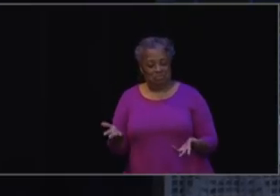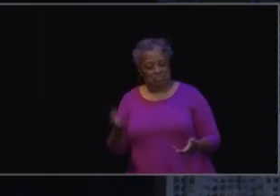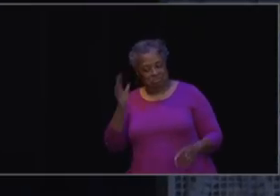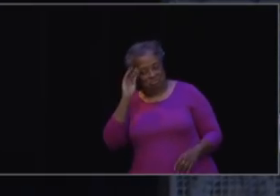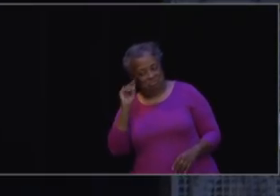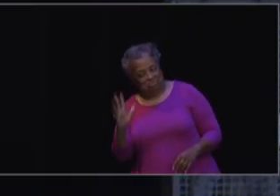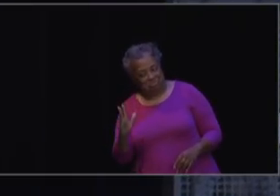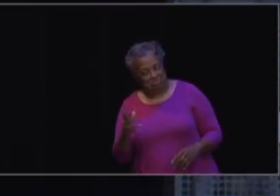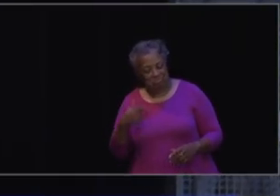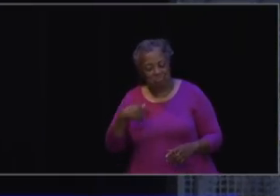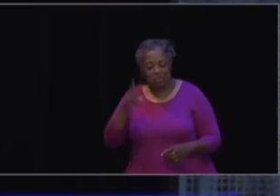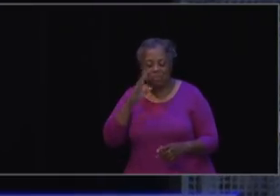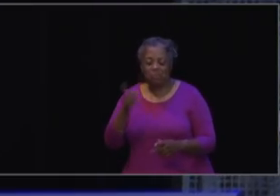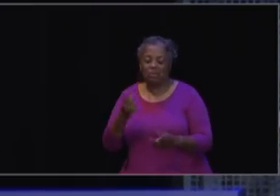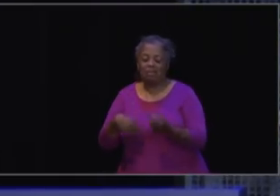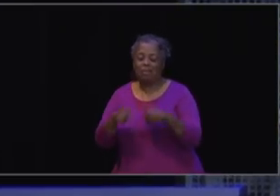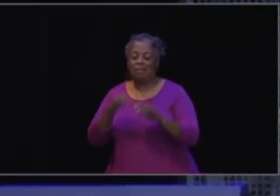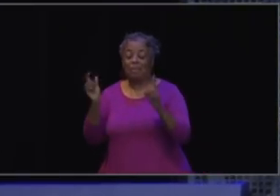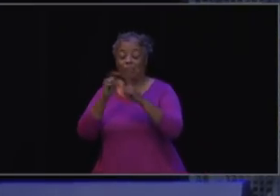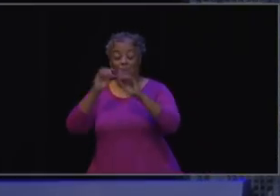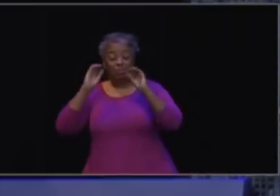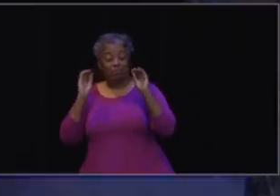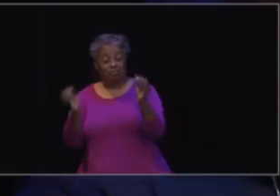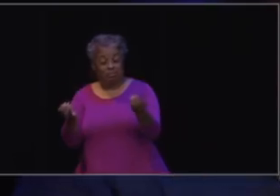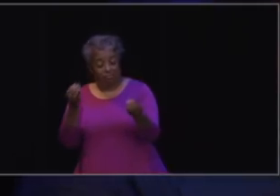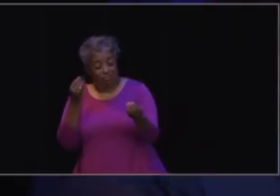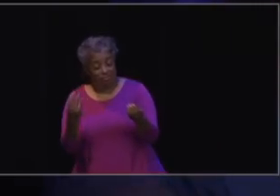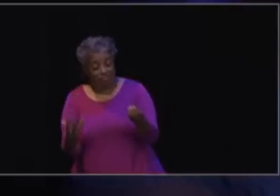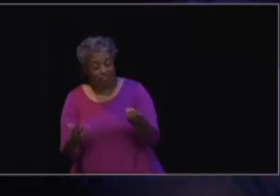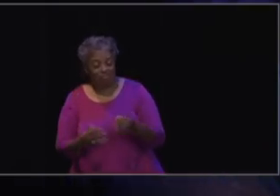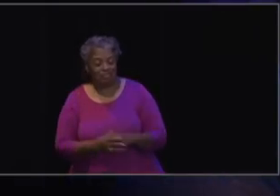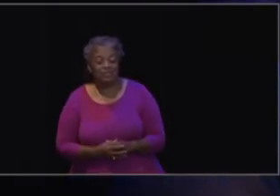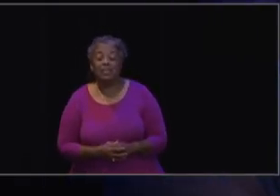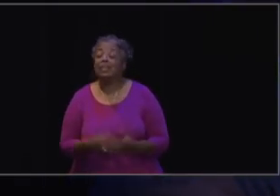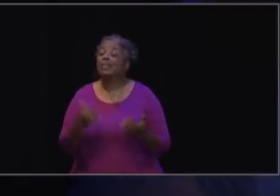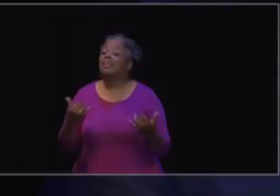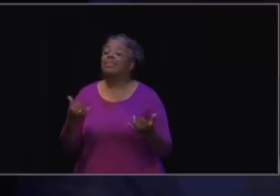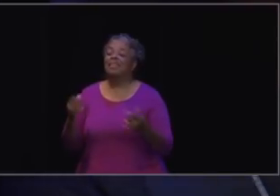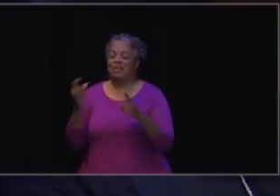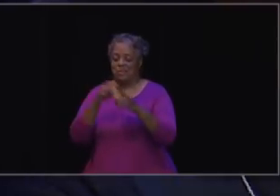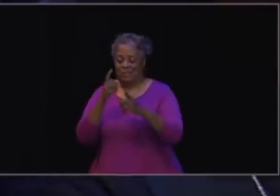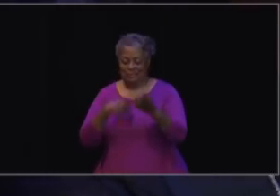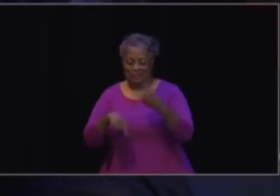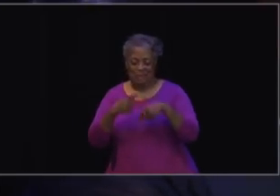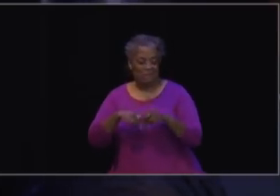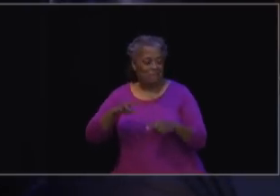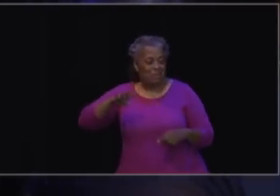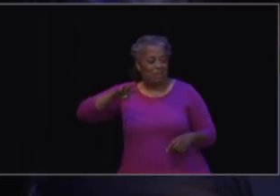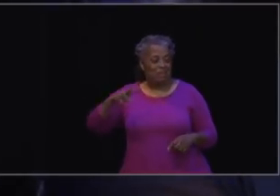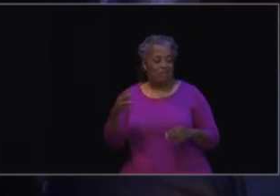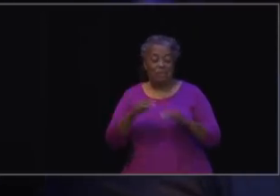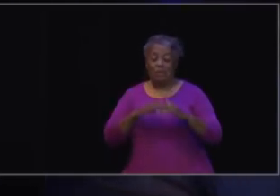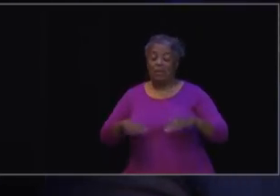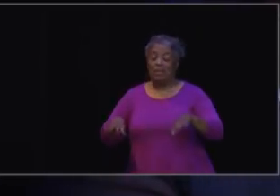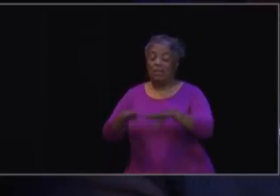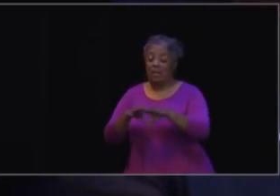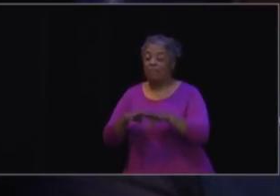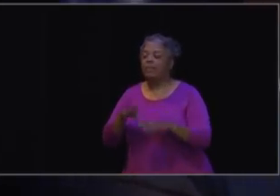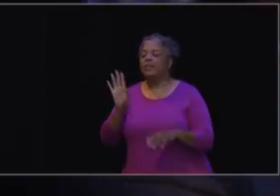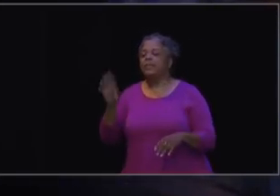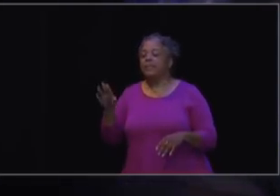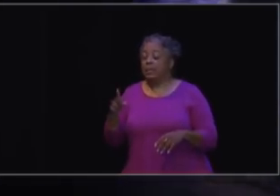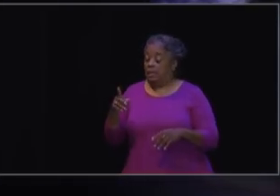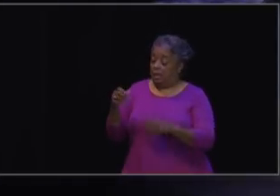dow, chick, dow, dow, dow, dow, it's love. Maybe you should text her dow, dow, this